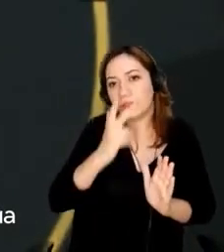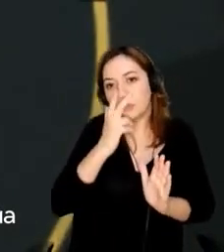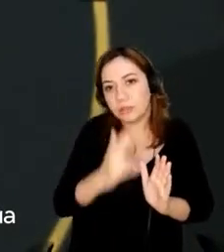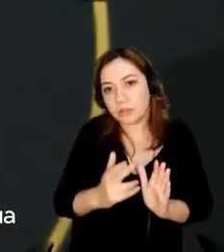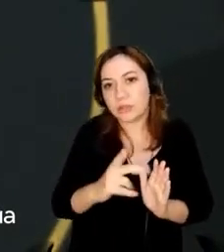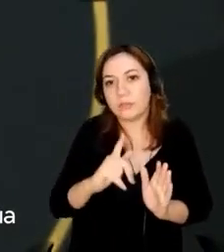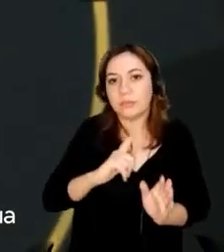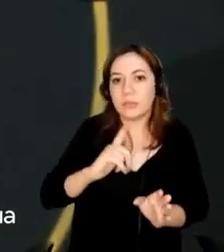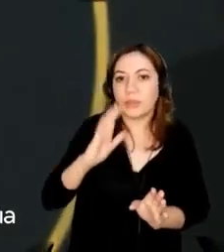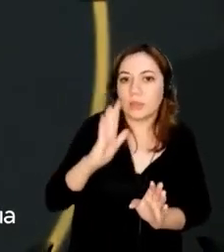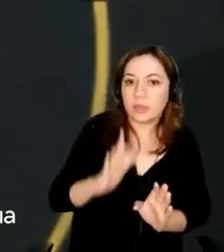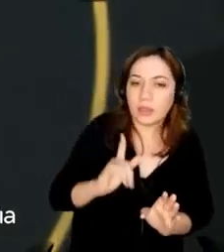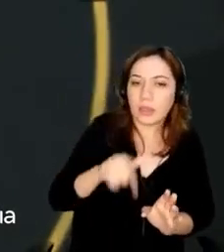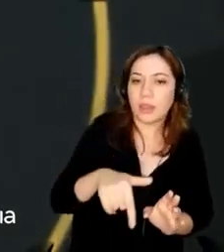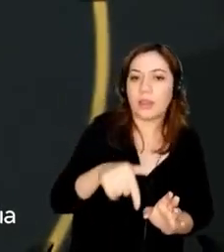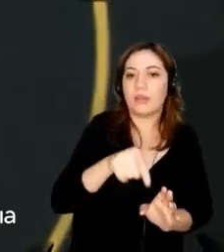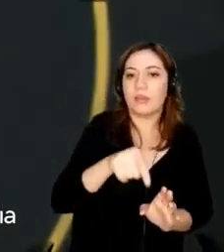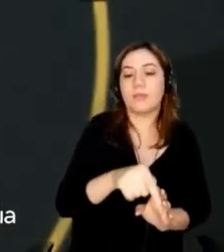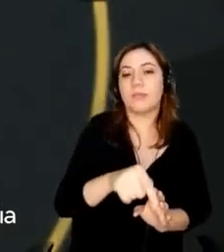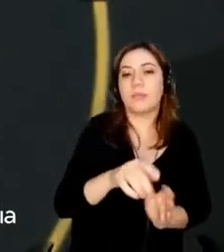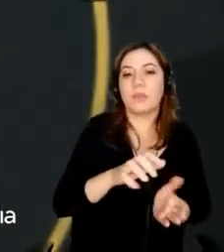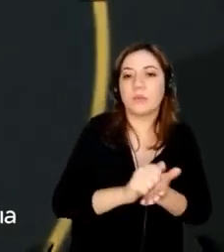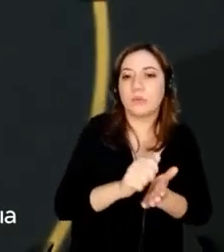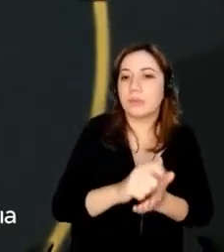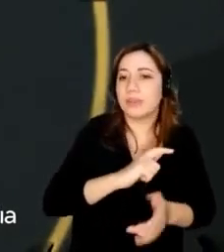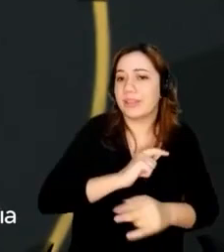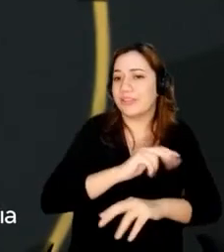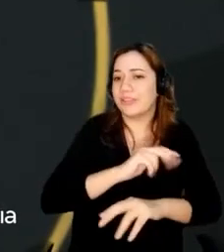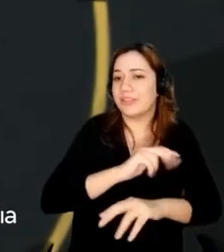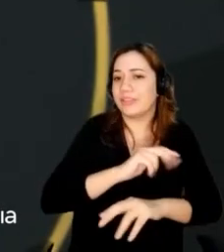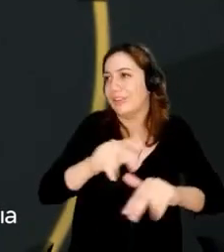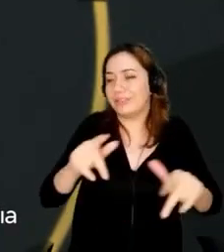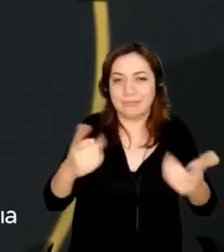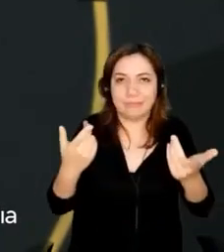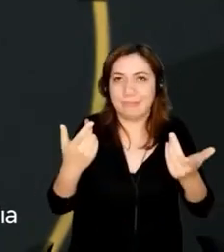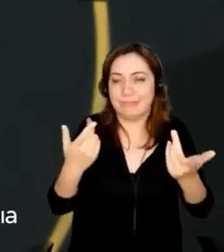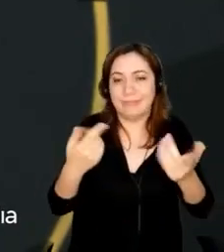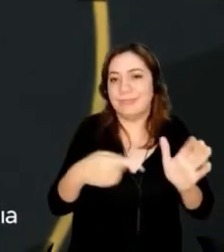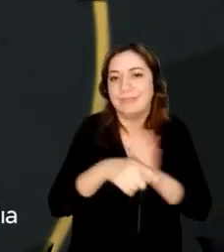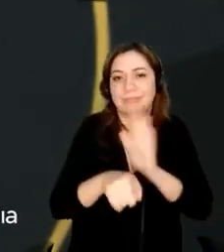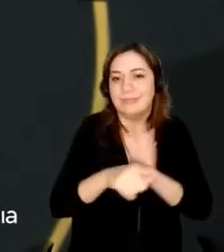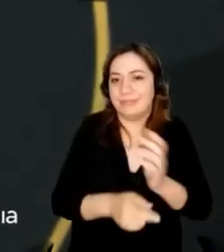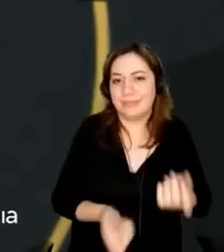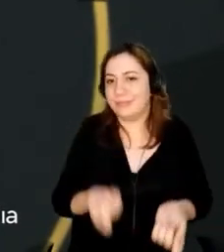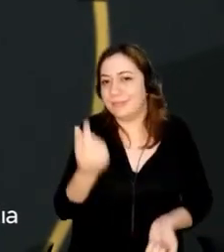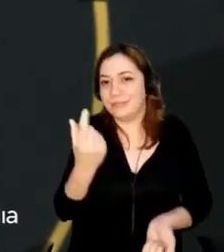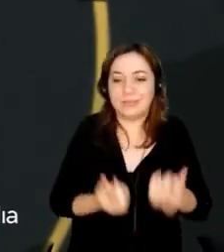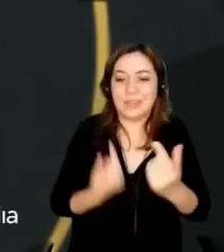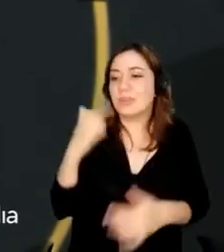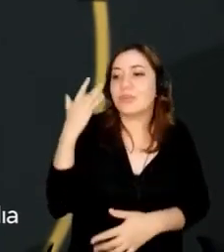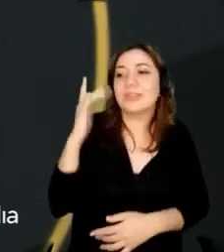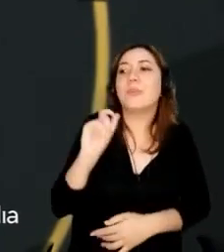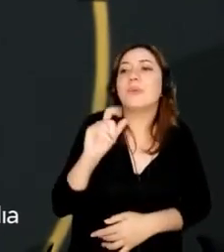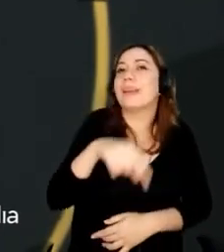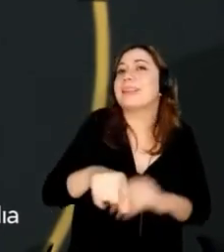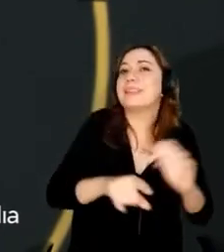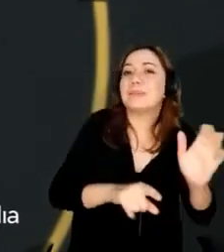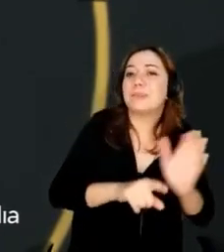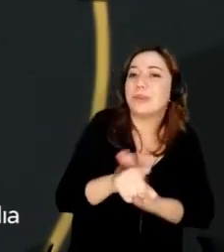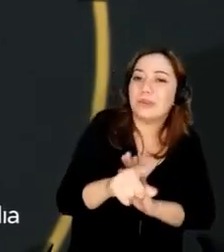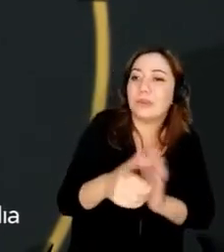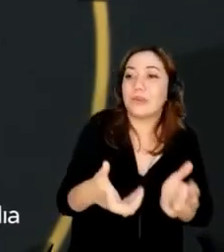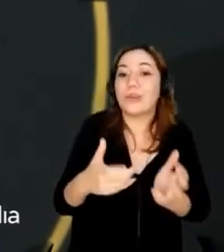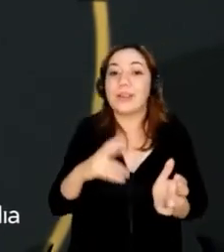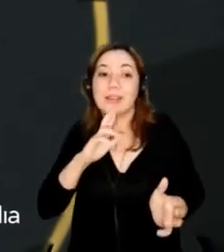from amazing, amazing customers. You don't know what they're going to ask or how they're going to ask it, and you want to give them the right answer, and you want to give it